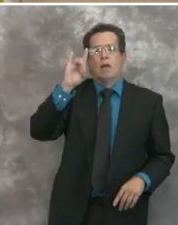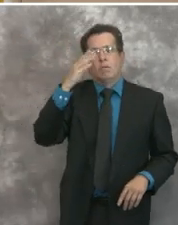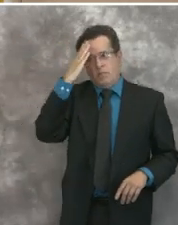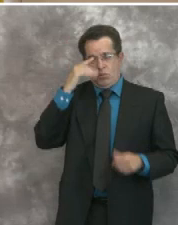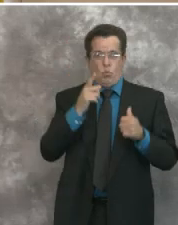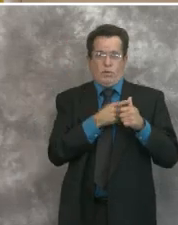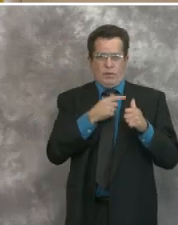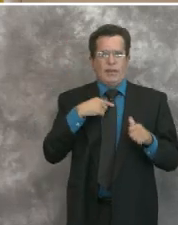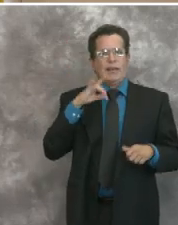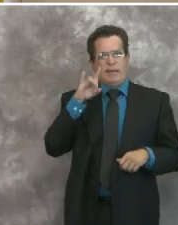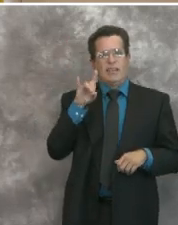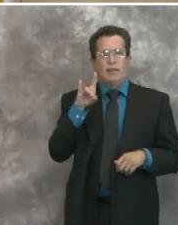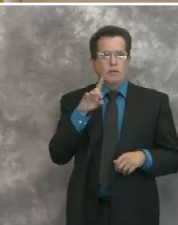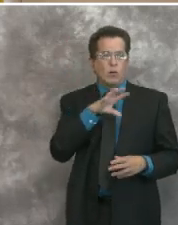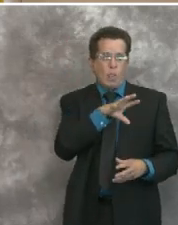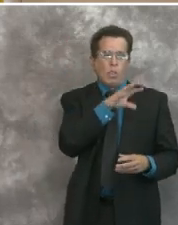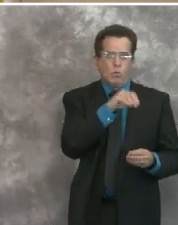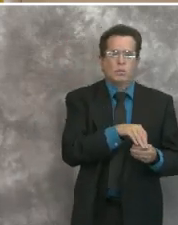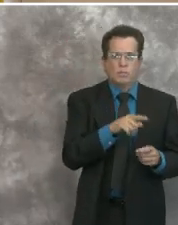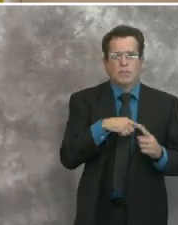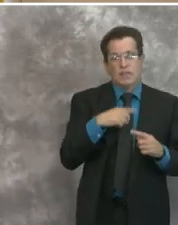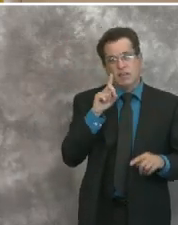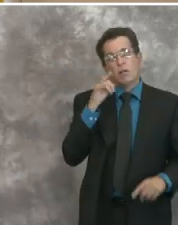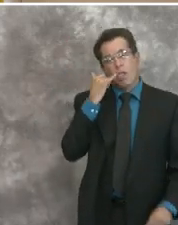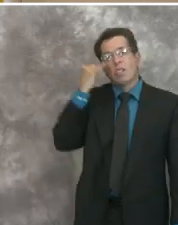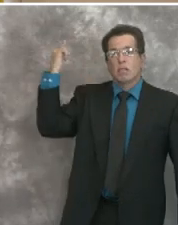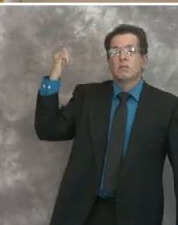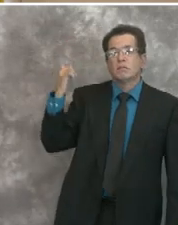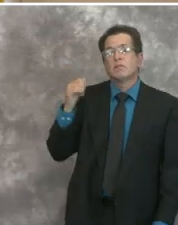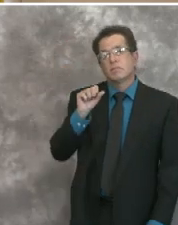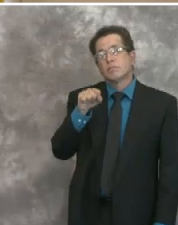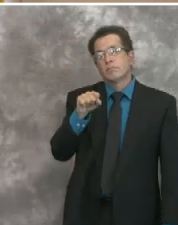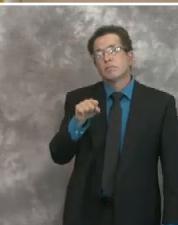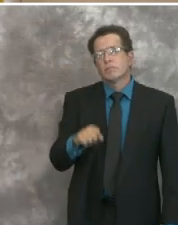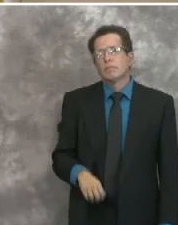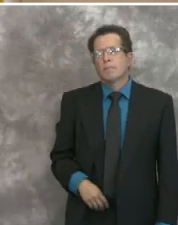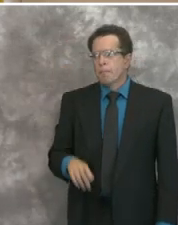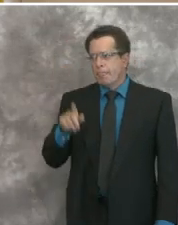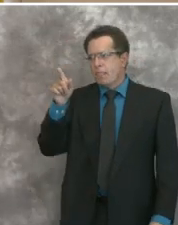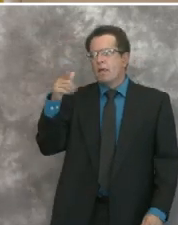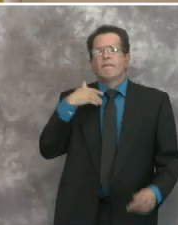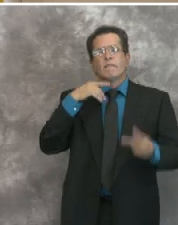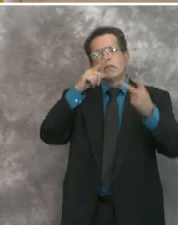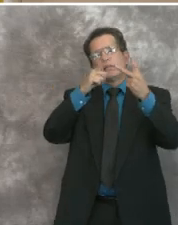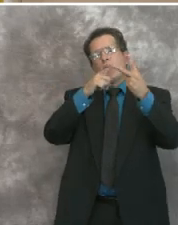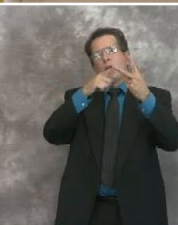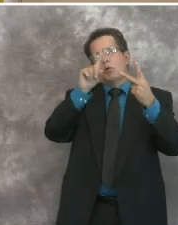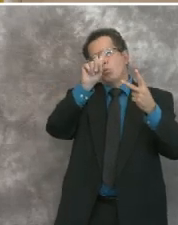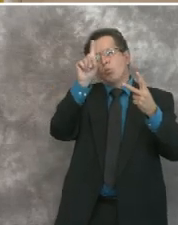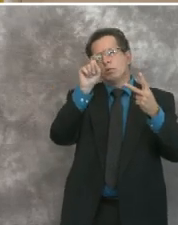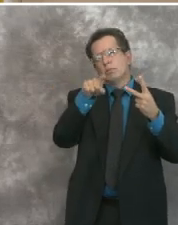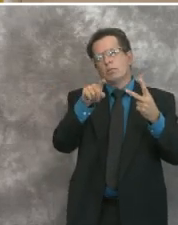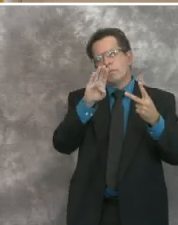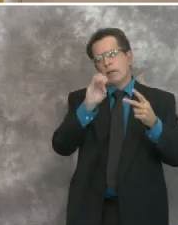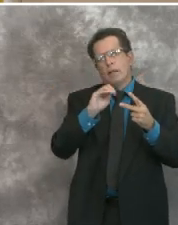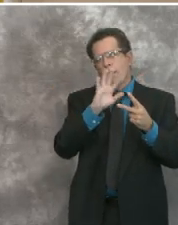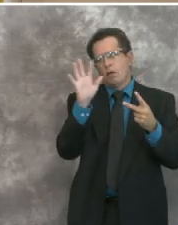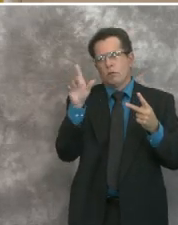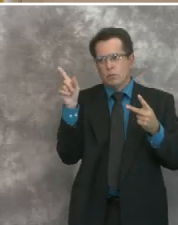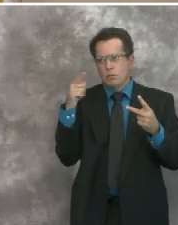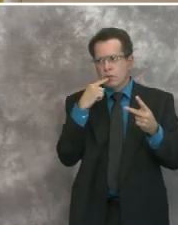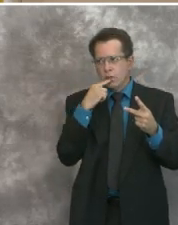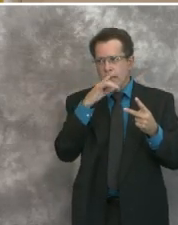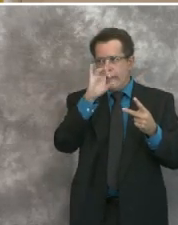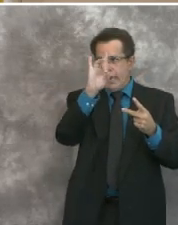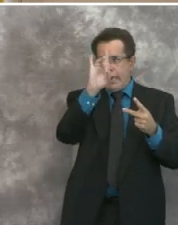it in our guidance. Okay, so just as a follow-up, just to be clear, the 8 or 10 or